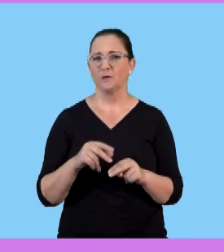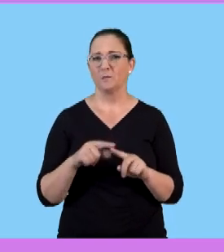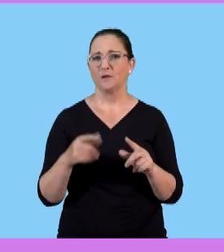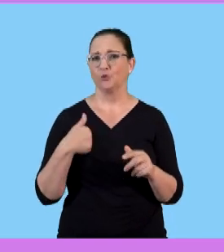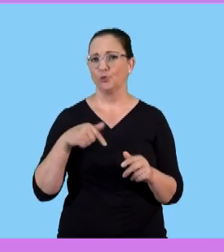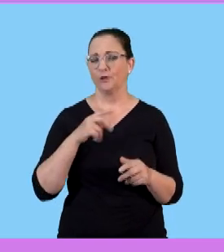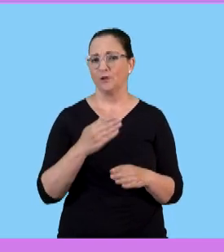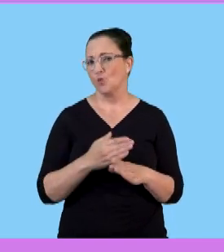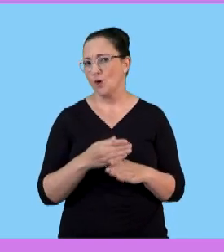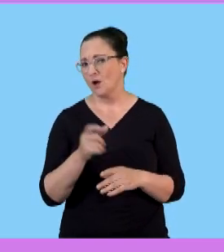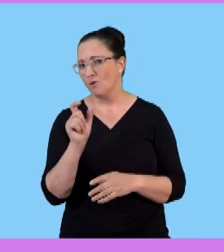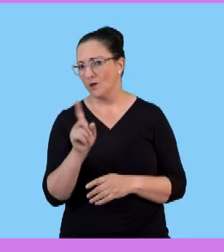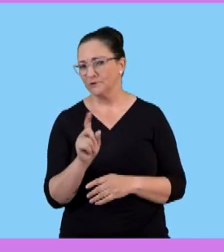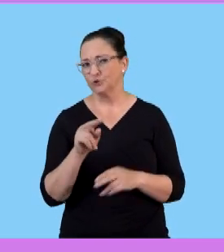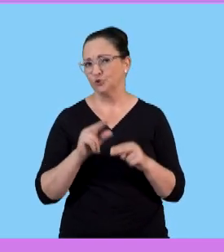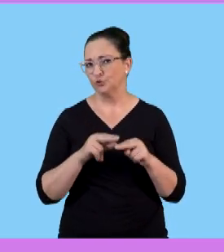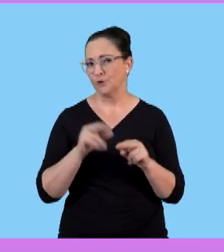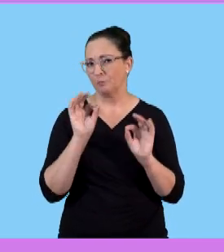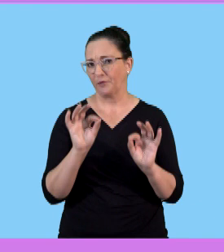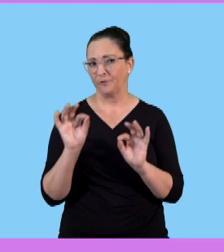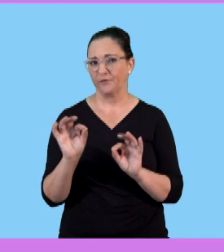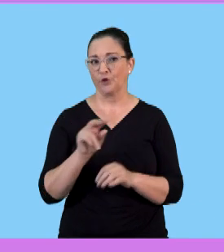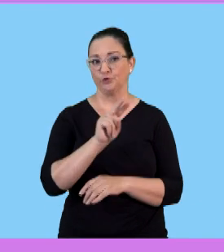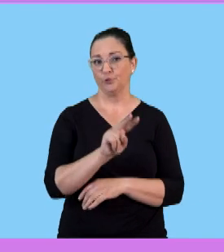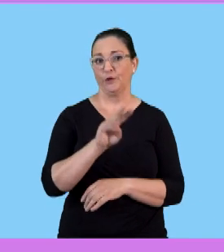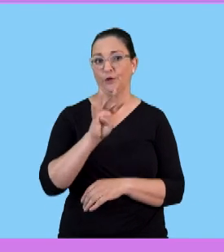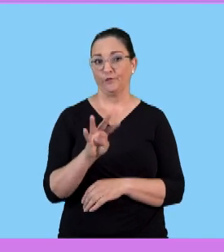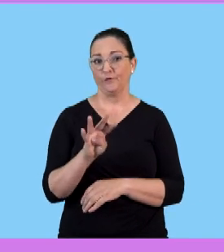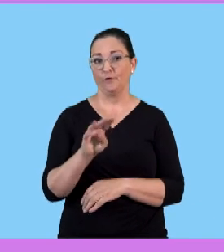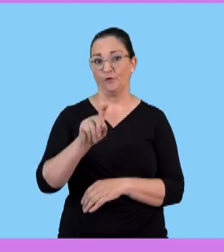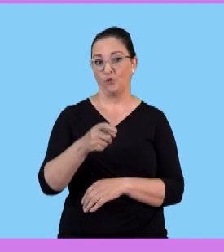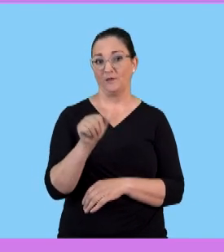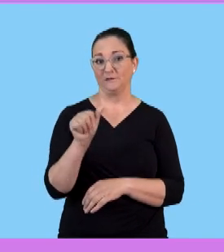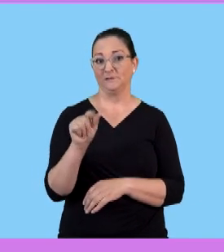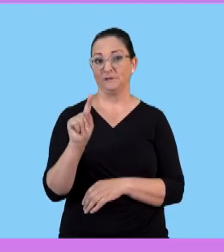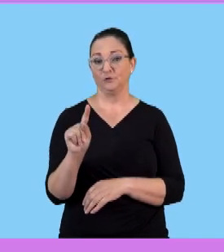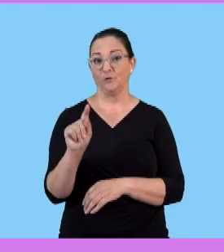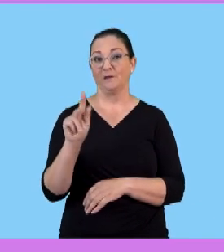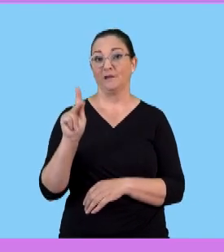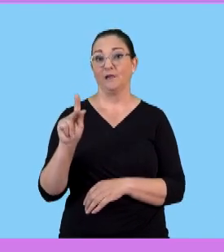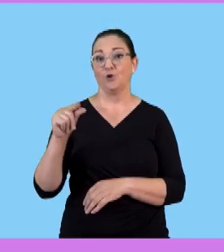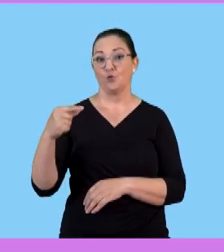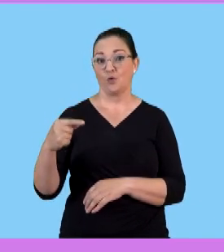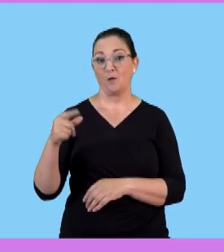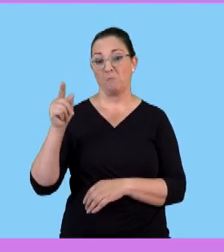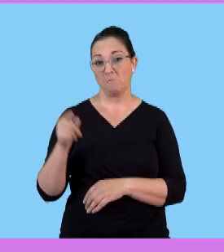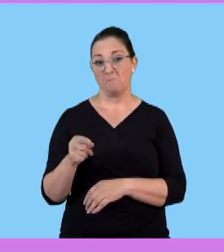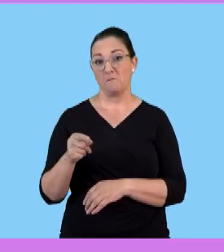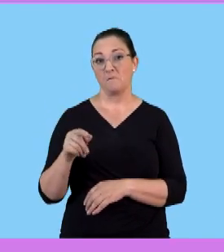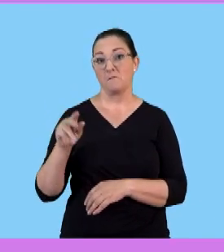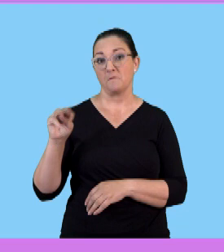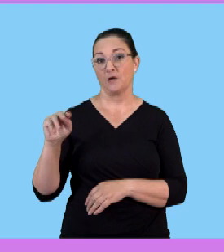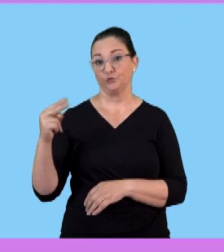we calculating? BMI. So therefore, I'll say it's 24,61 kilograms per